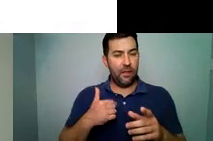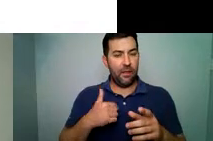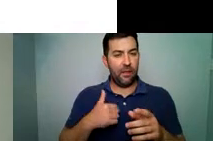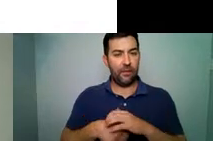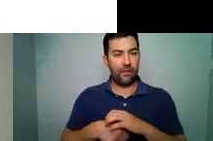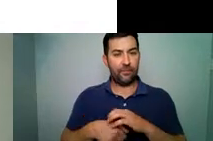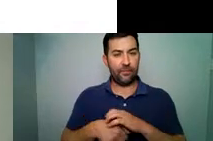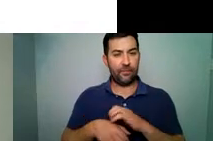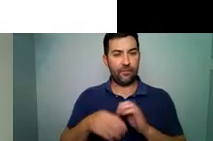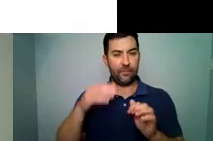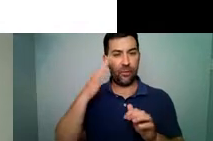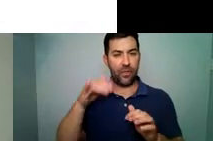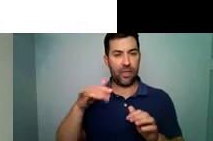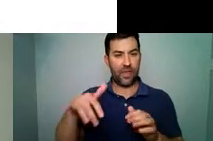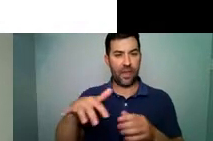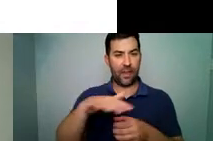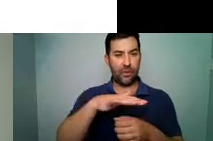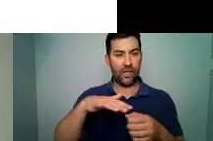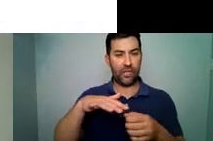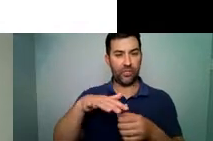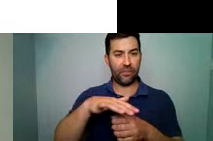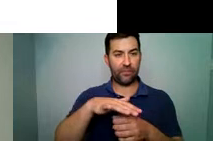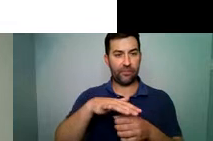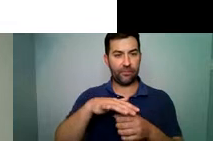this location,